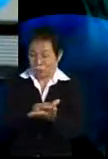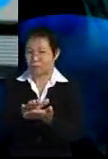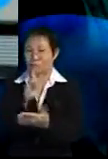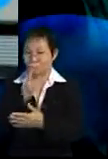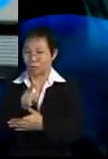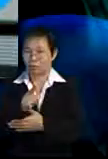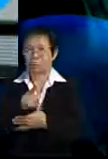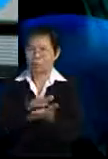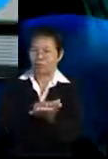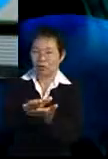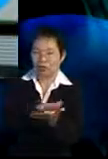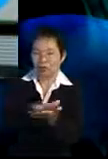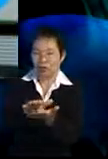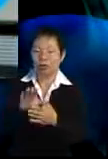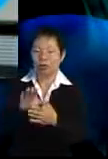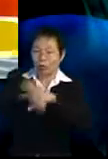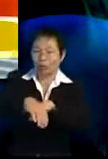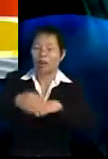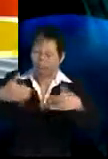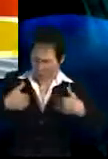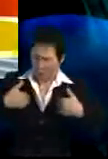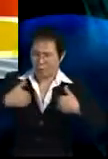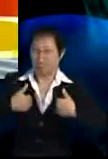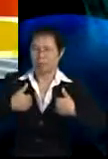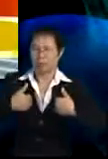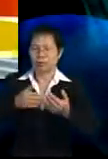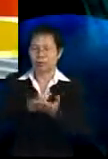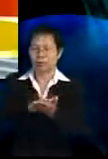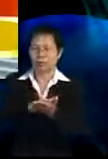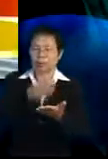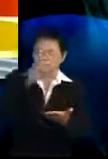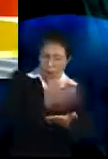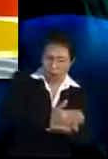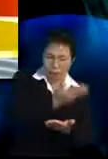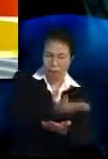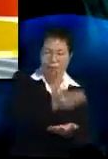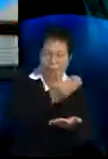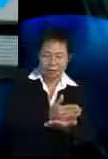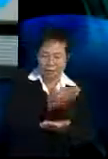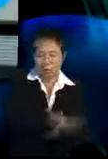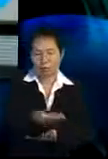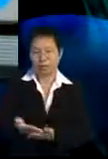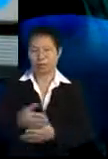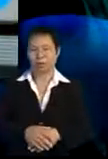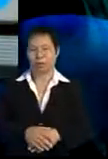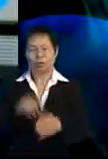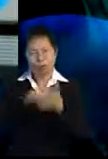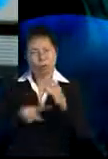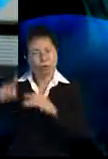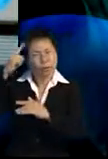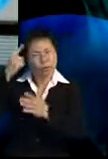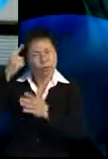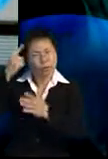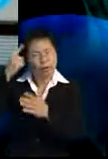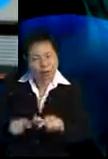force or friction can also exist between stationary objects. What do you think will